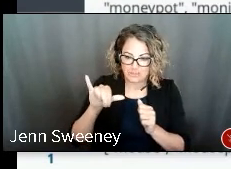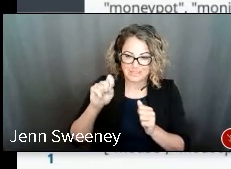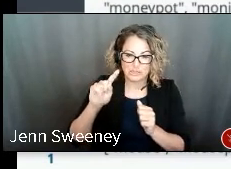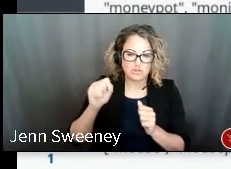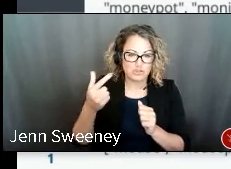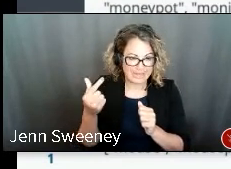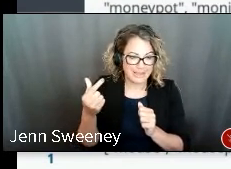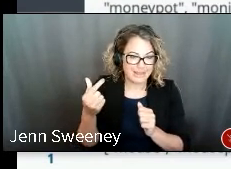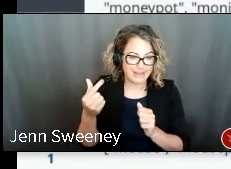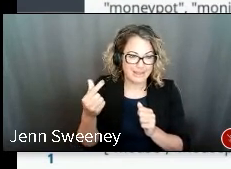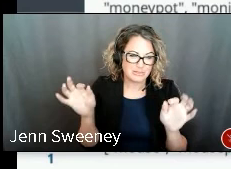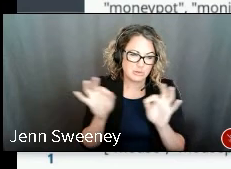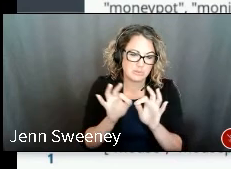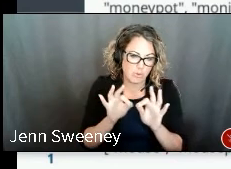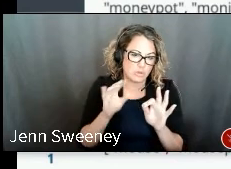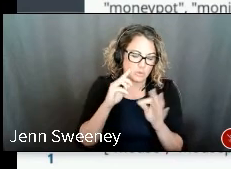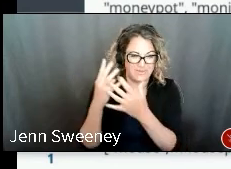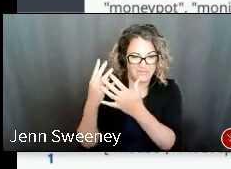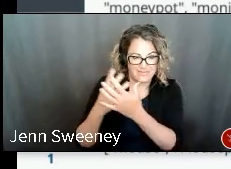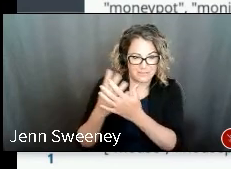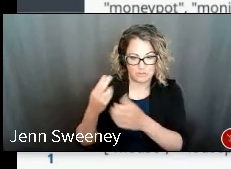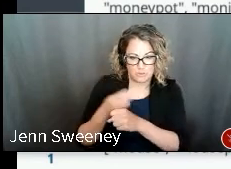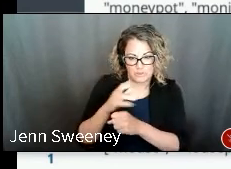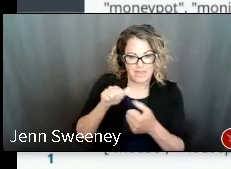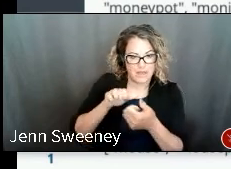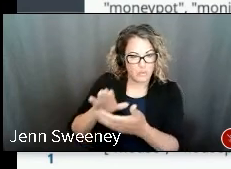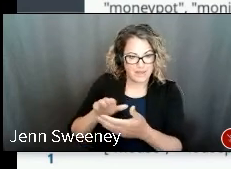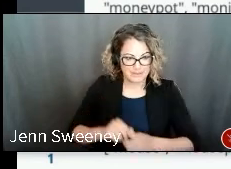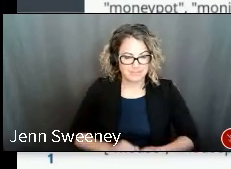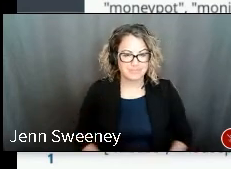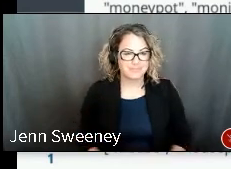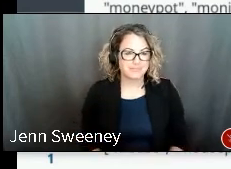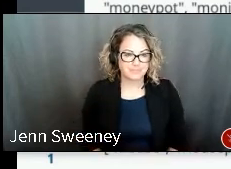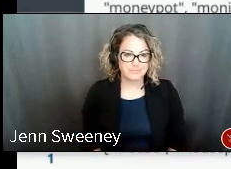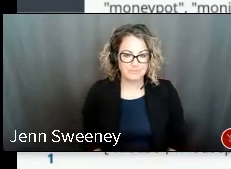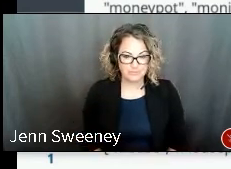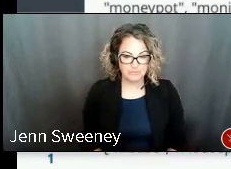starts with should be the query string